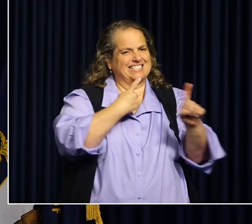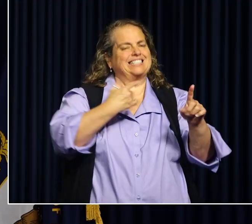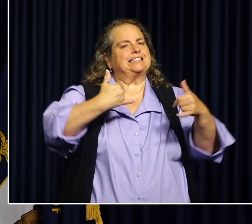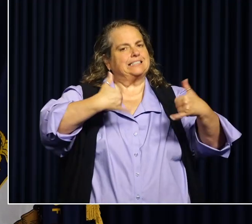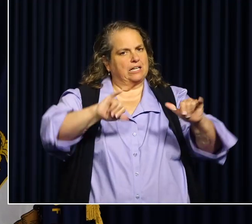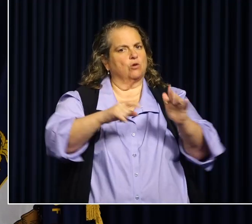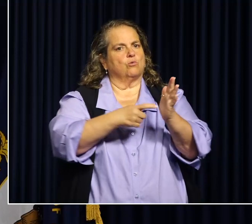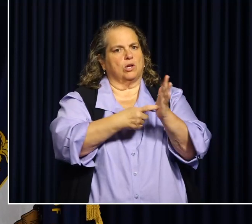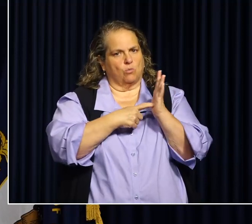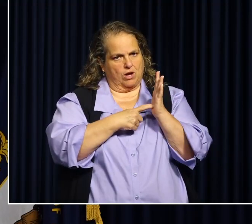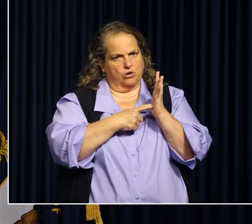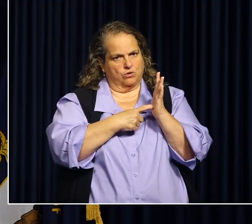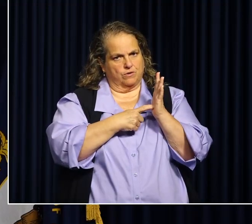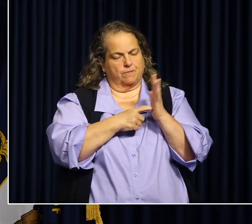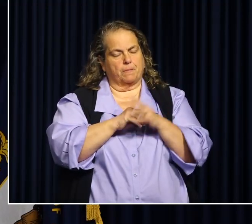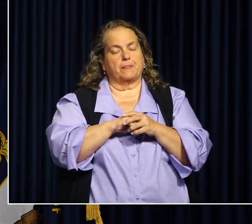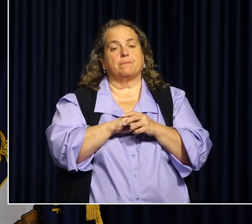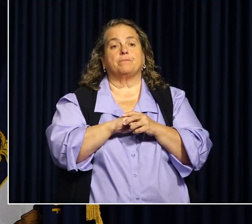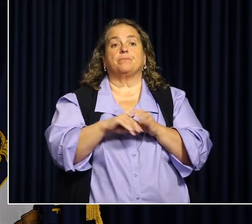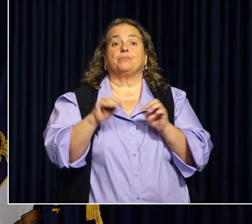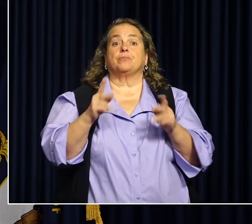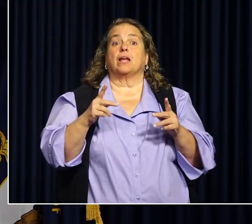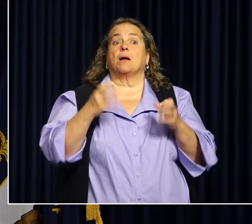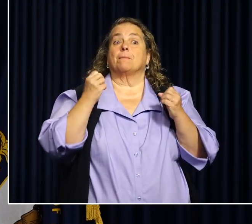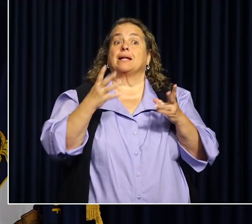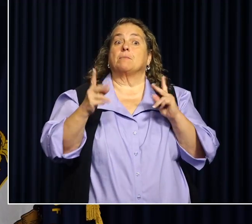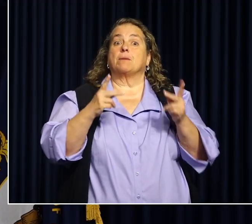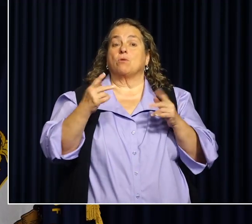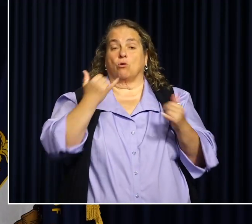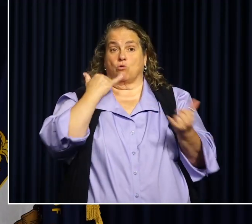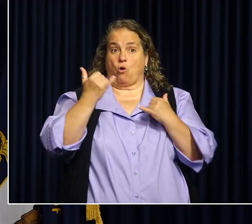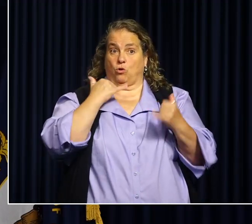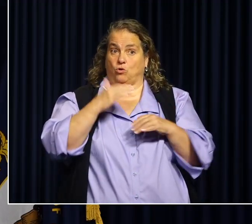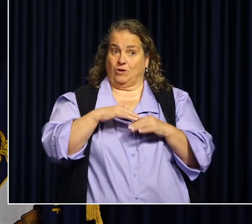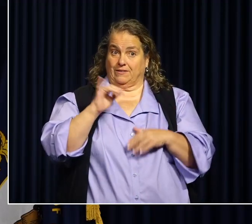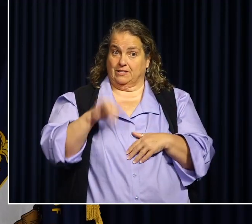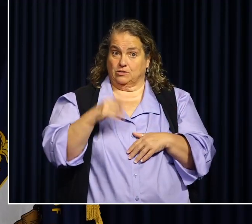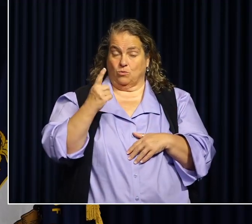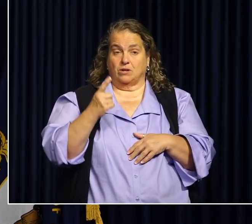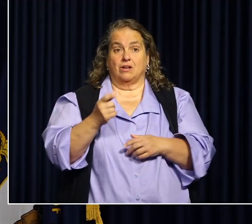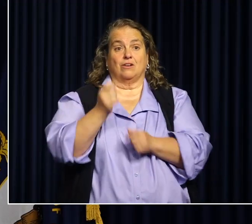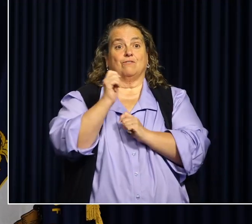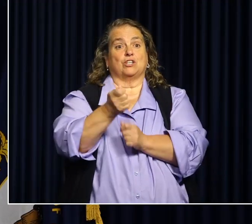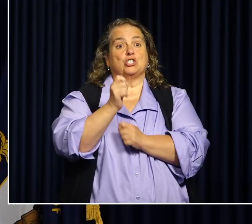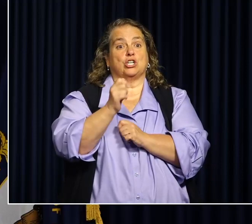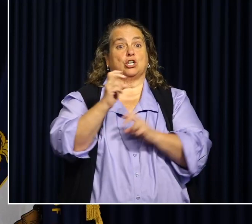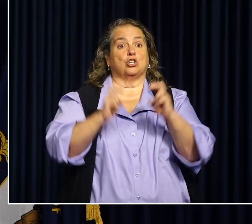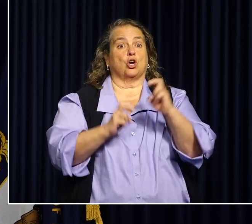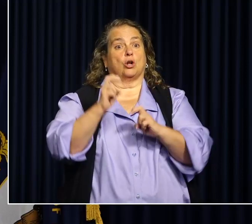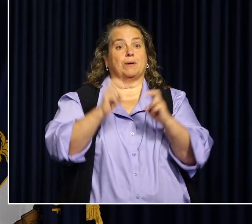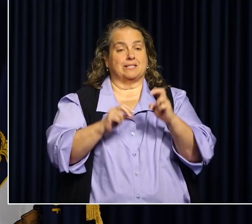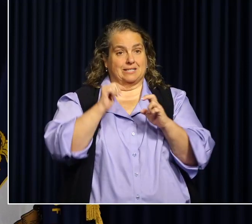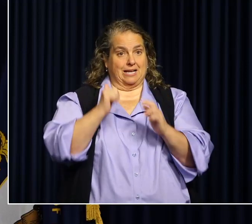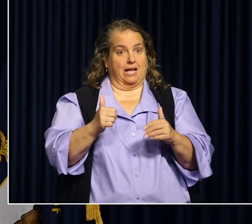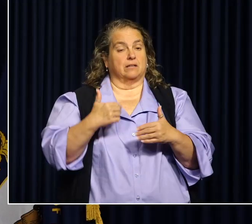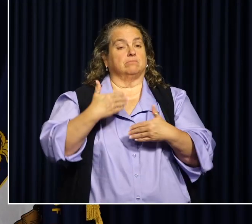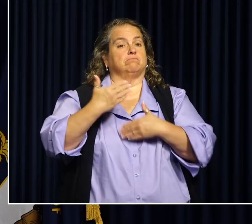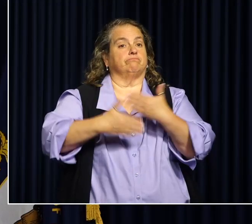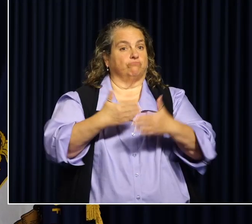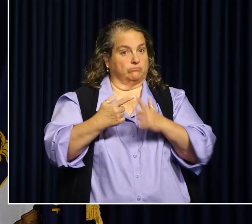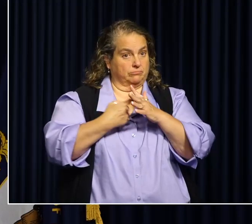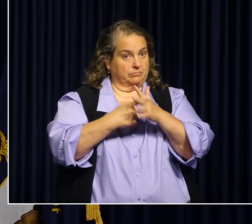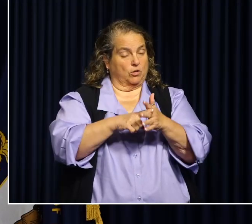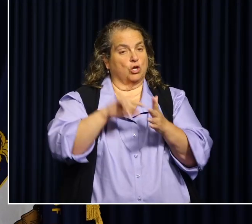to do it responsibly. All right, a lot of people have called on this one. Fishing tournaments may resume June 1st with new